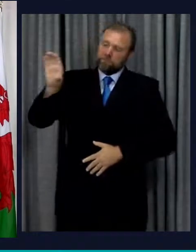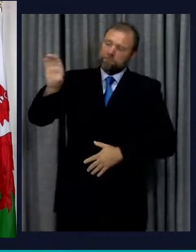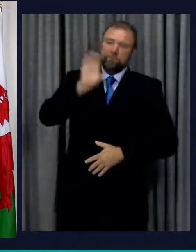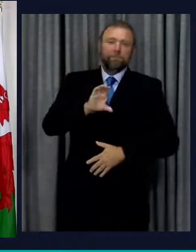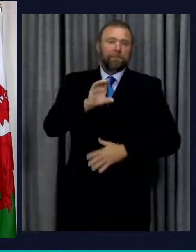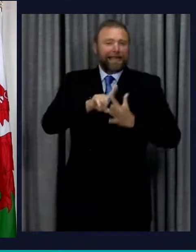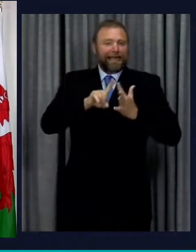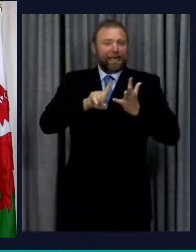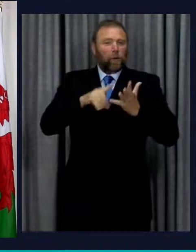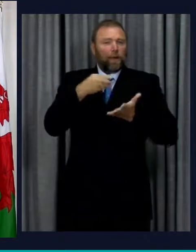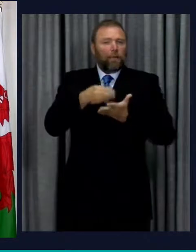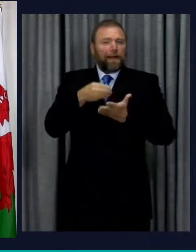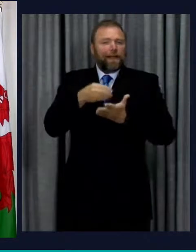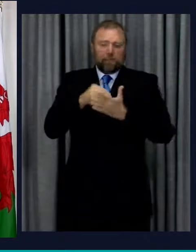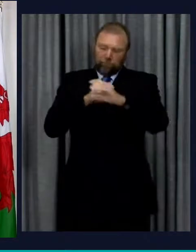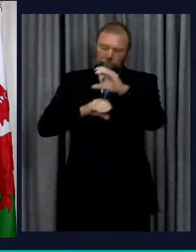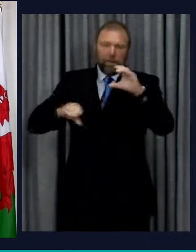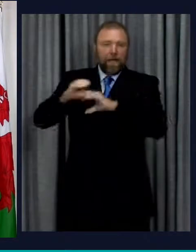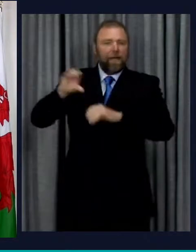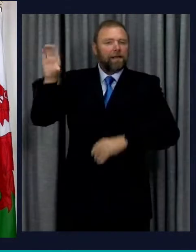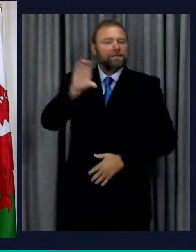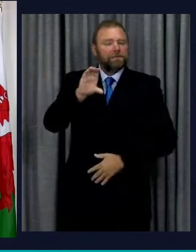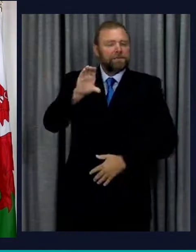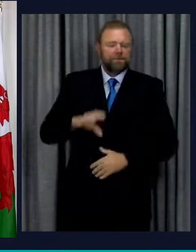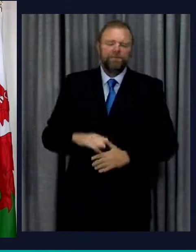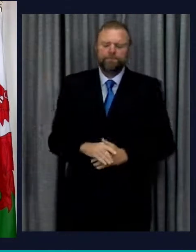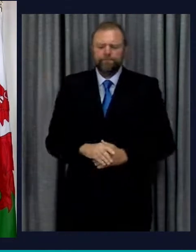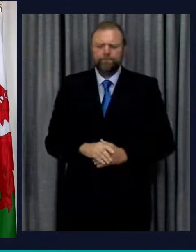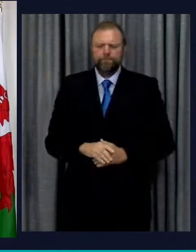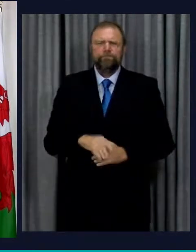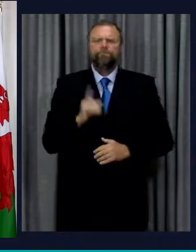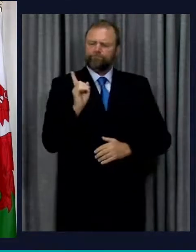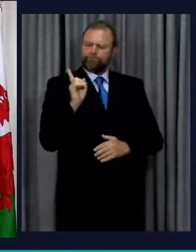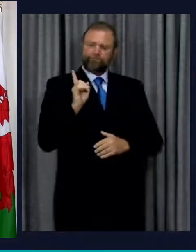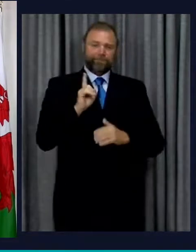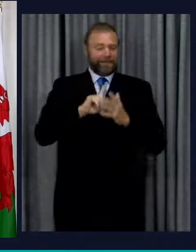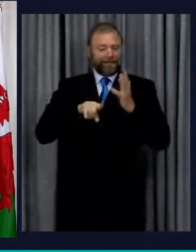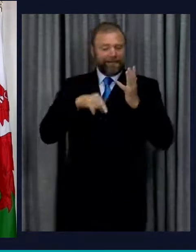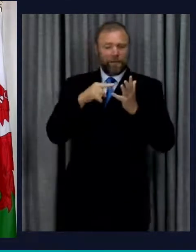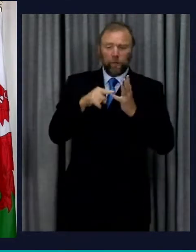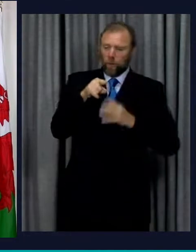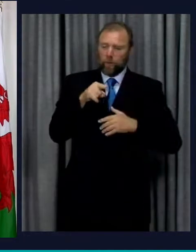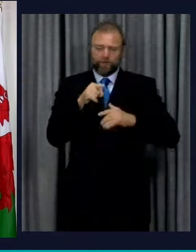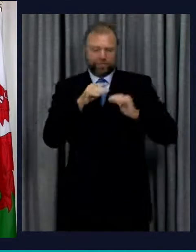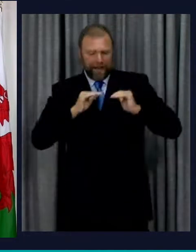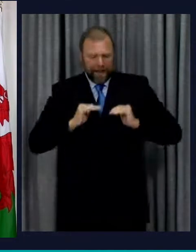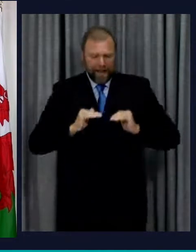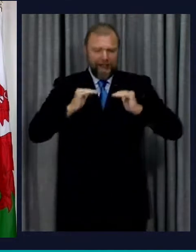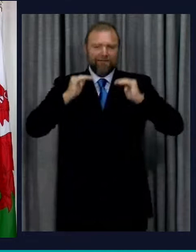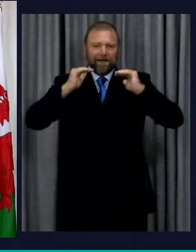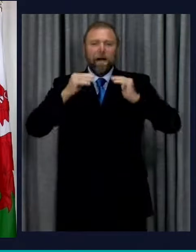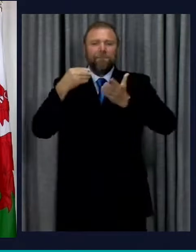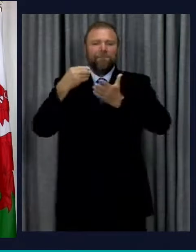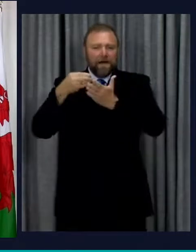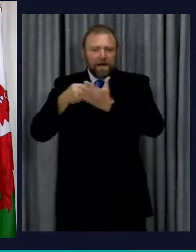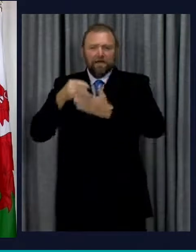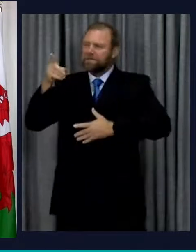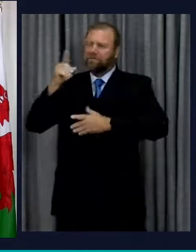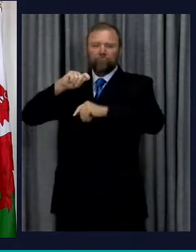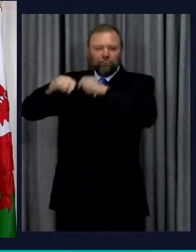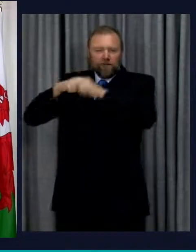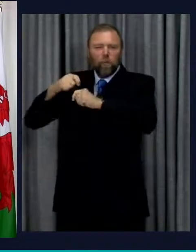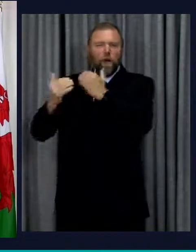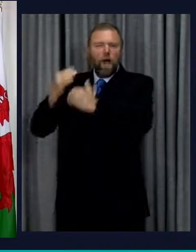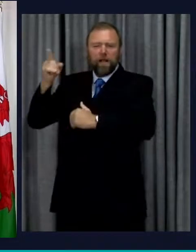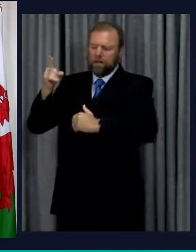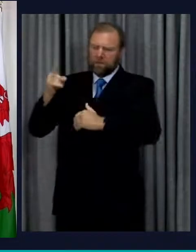Wales. The UK Community Renewal and Levelling Up funds, which have excluded the Welsh Government and are controlled